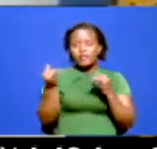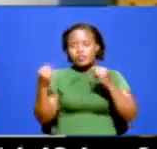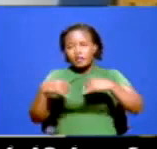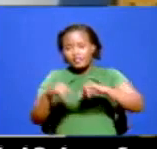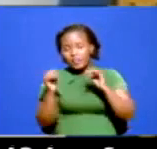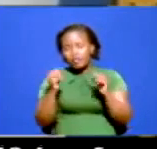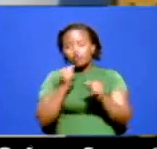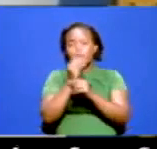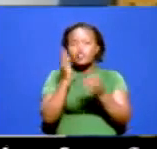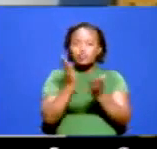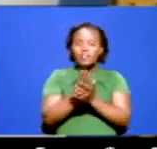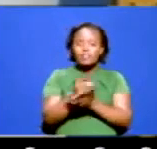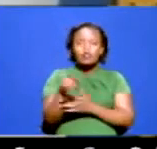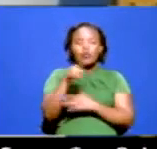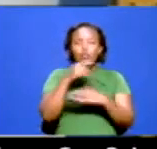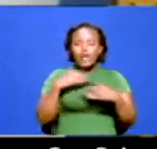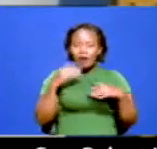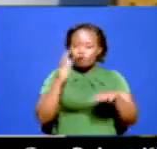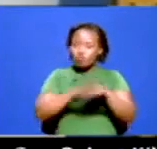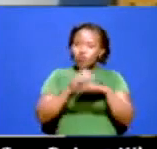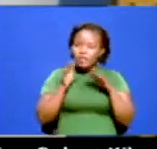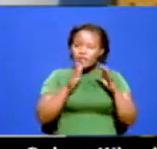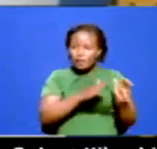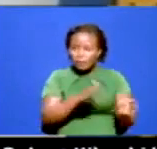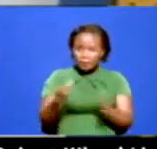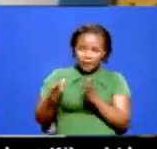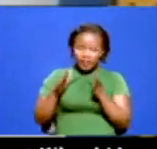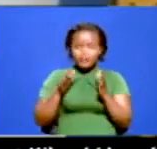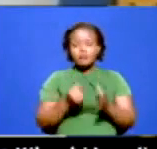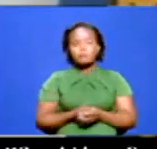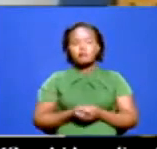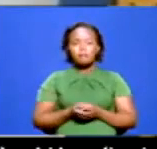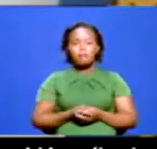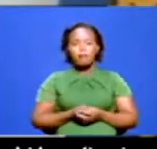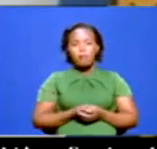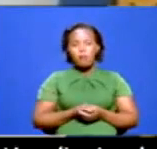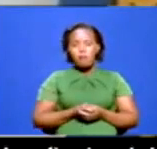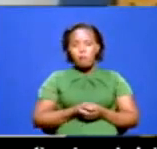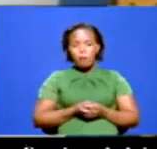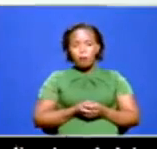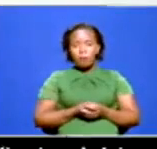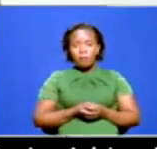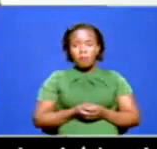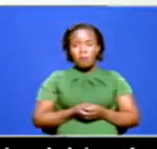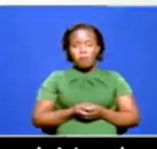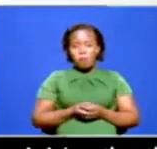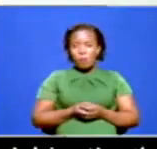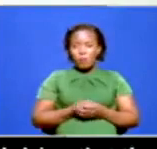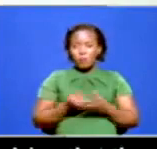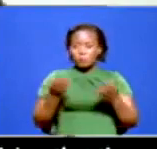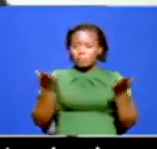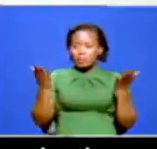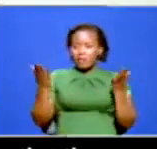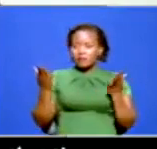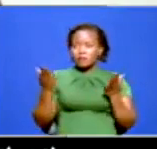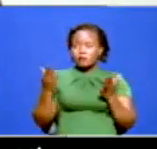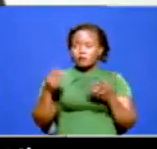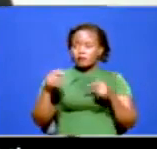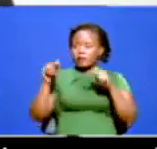classified for good reason. Yeah, but we are doing something about all it. Right. Yeah. As we wind up, because there's the name of this segment is Extra